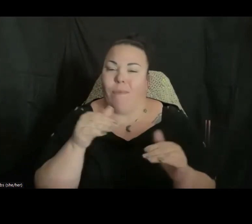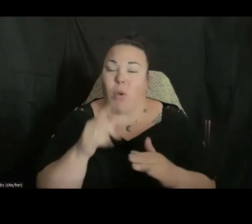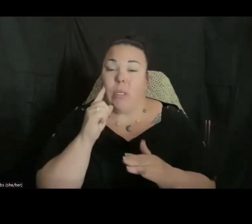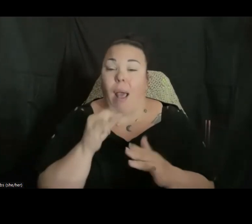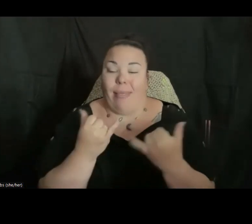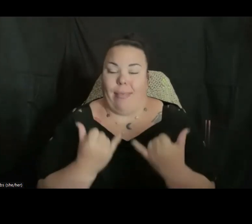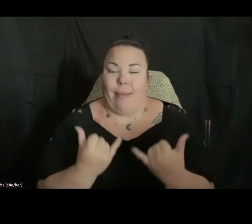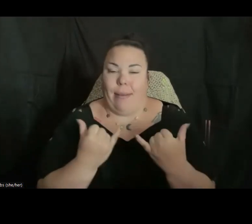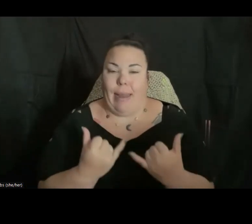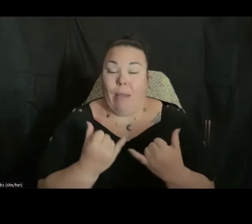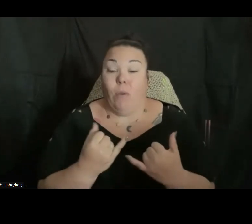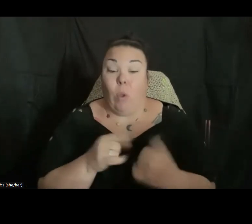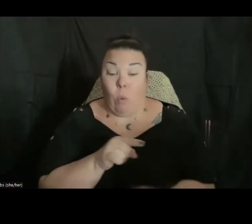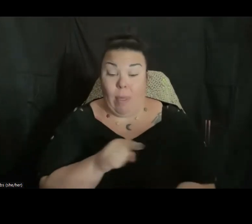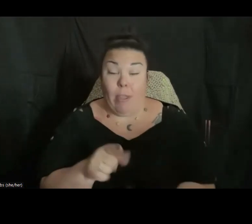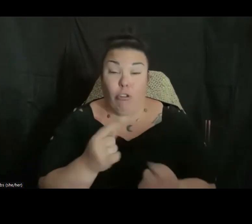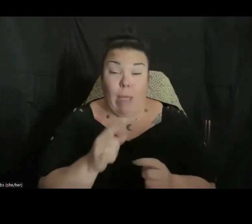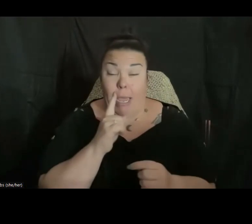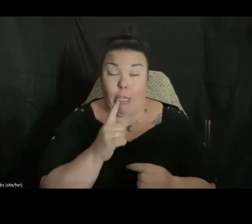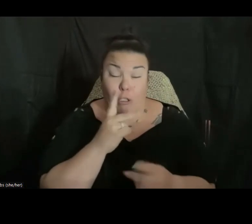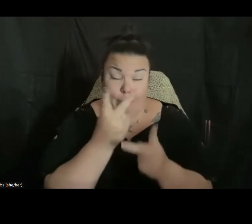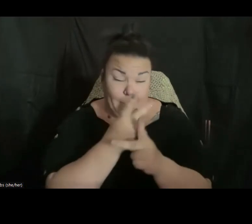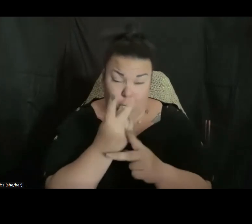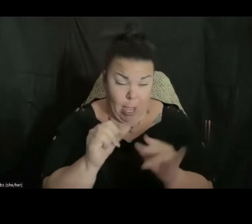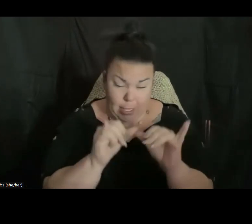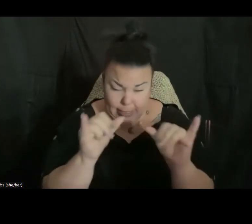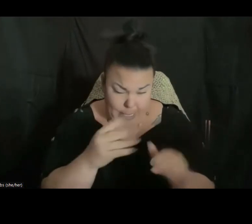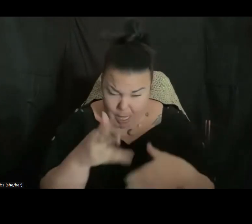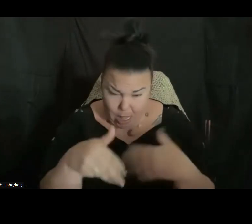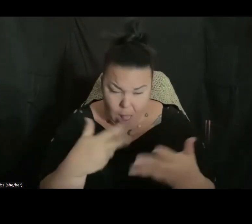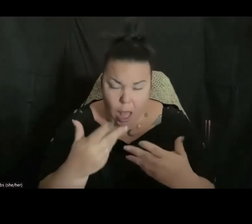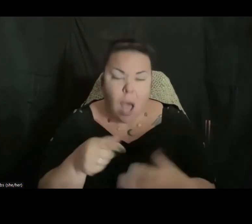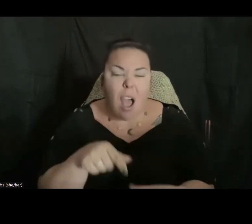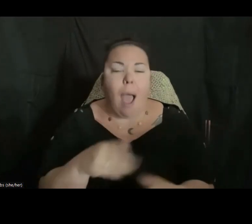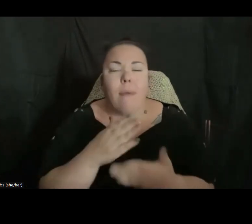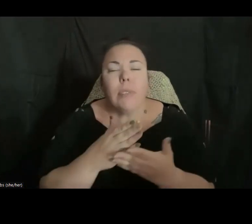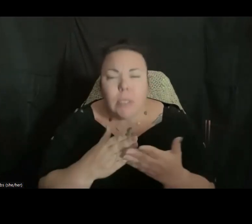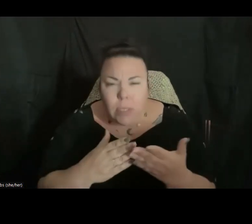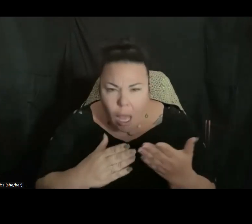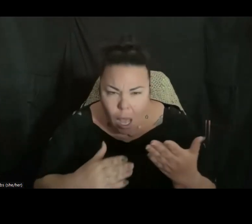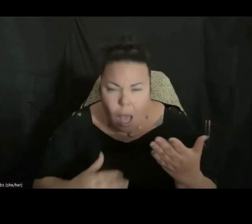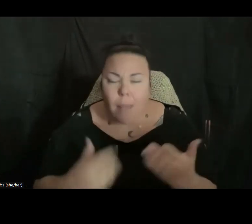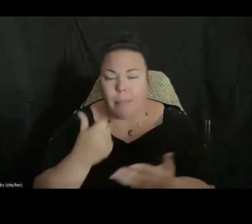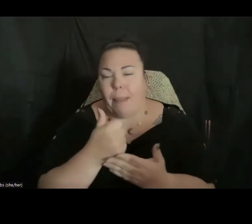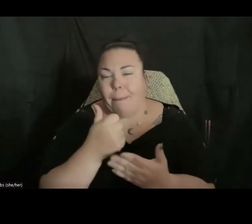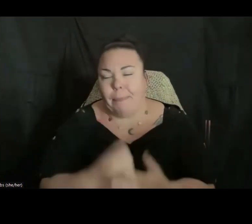navigating these different systems. And so we have the ability to provide